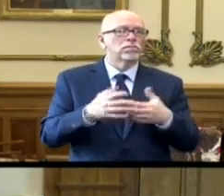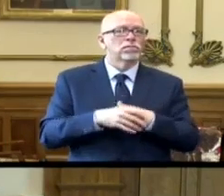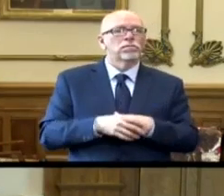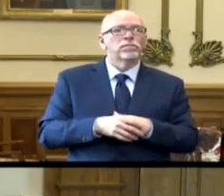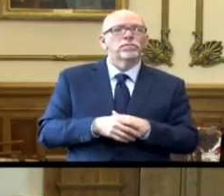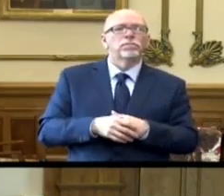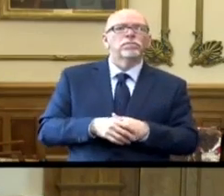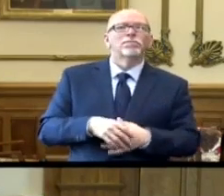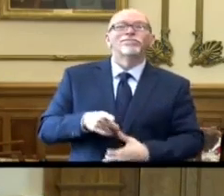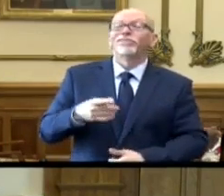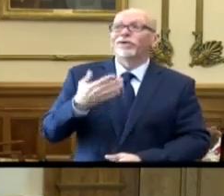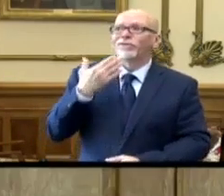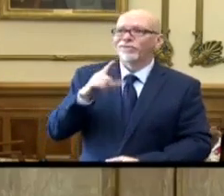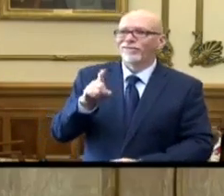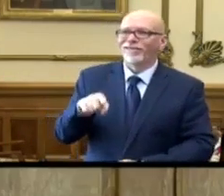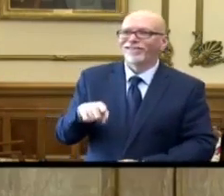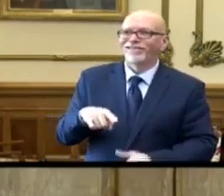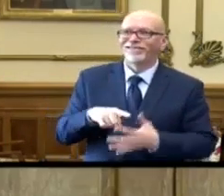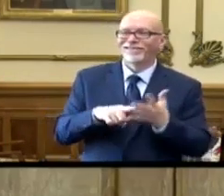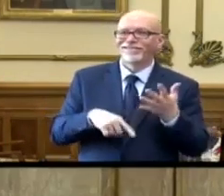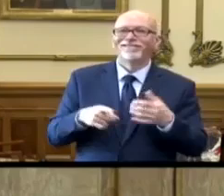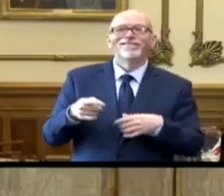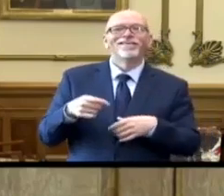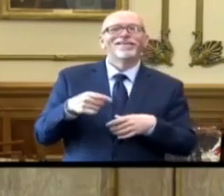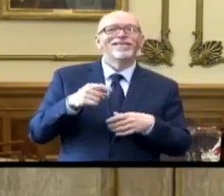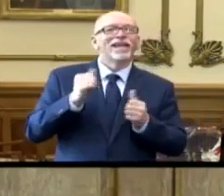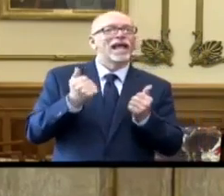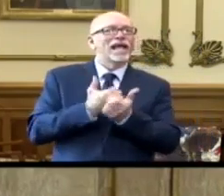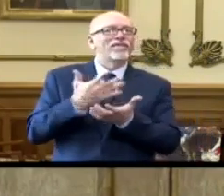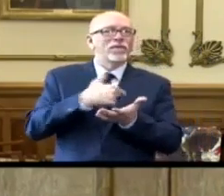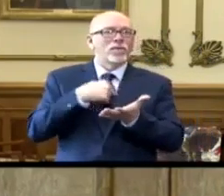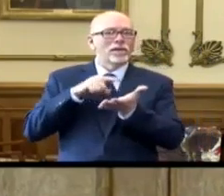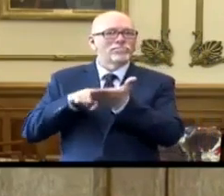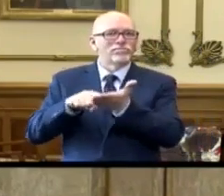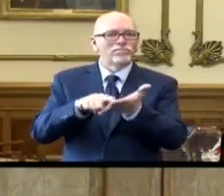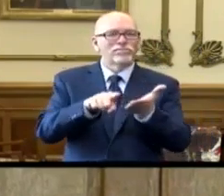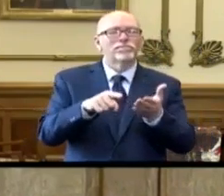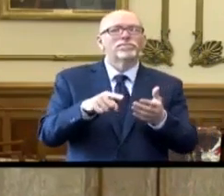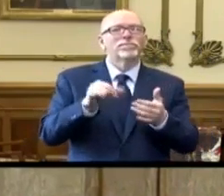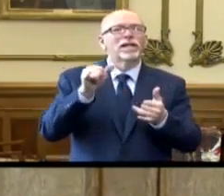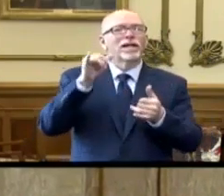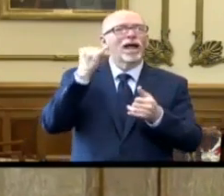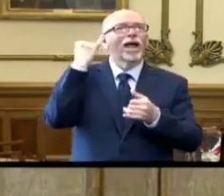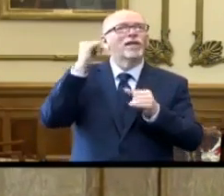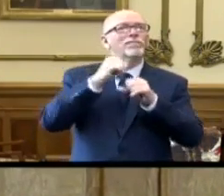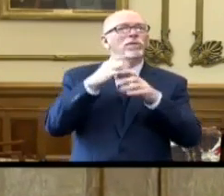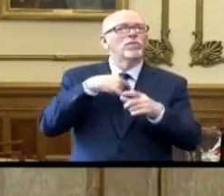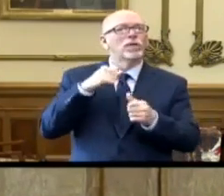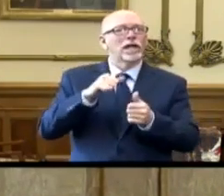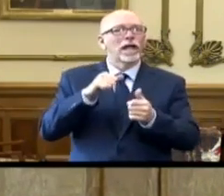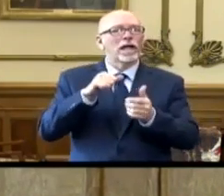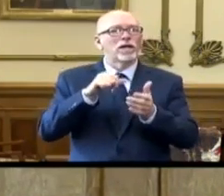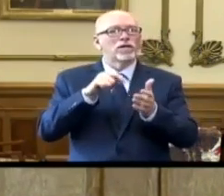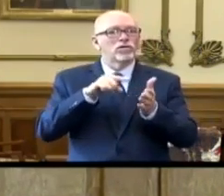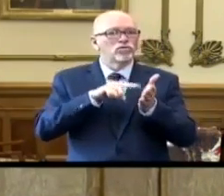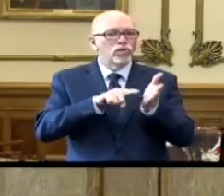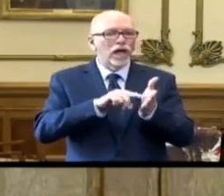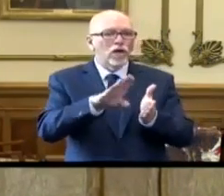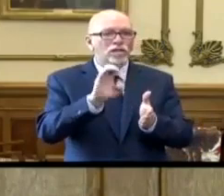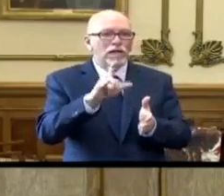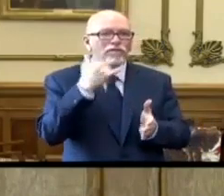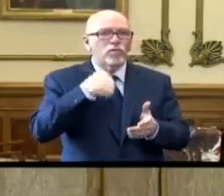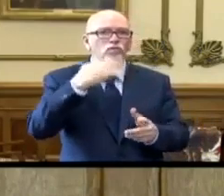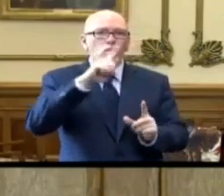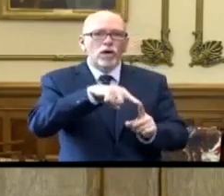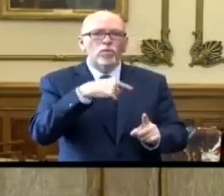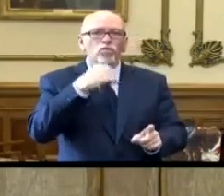Yep. Very, very good questions. All of the things that we looked at, actually, this concept that we could track your cell phone and know where you are and knew